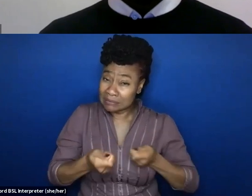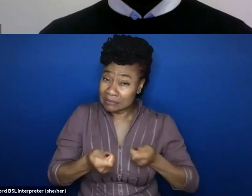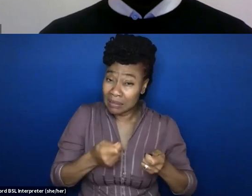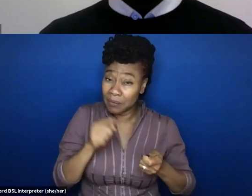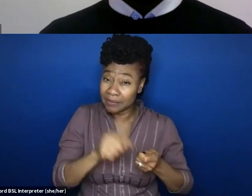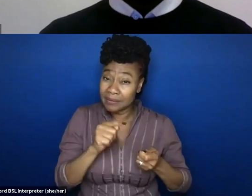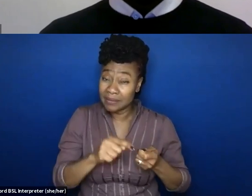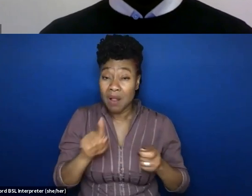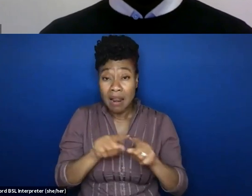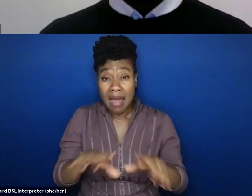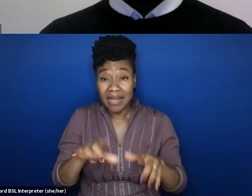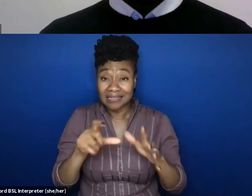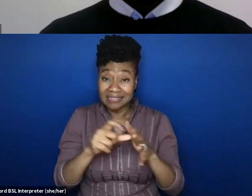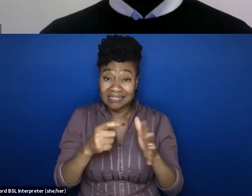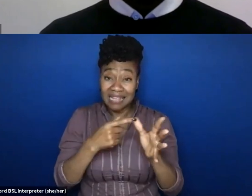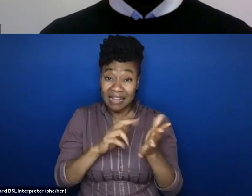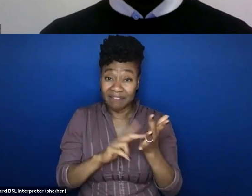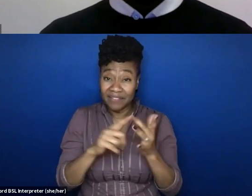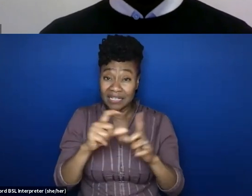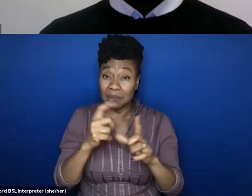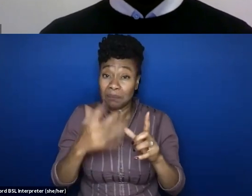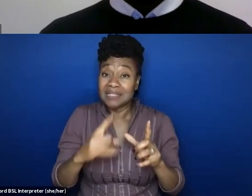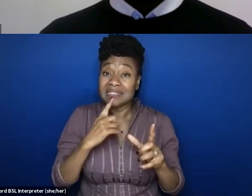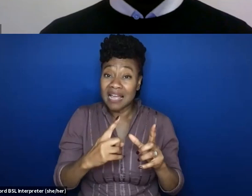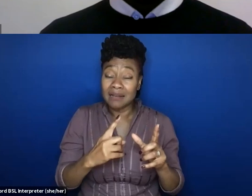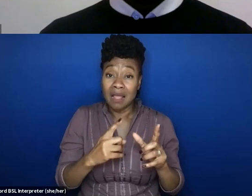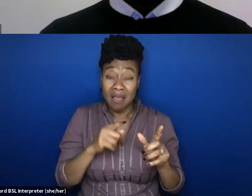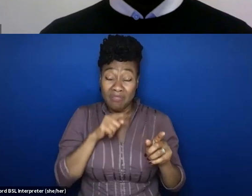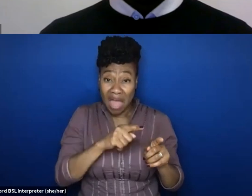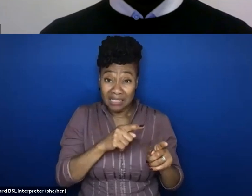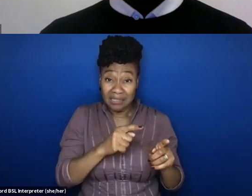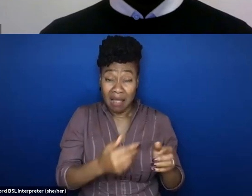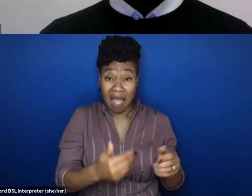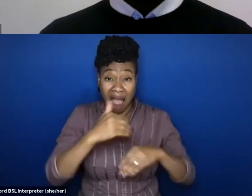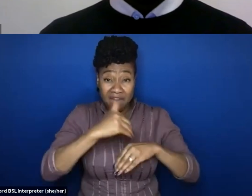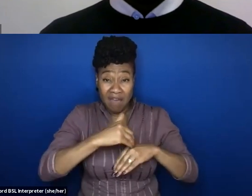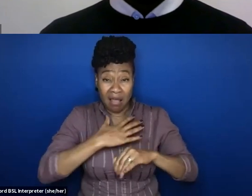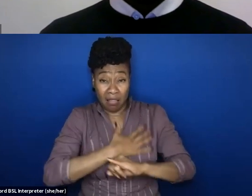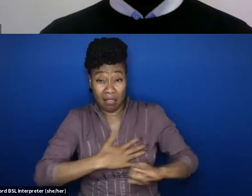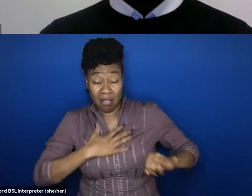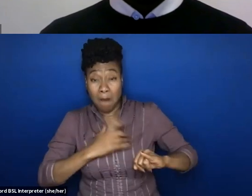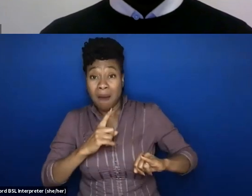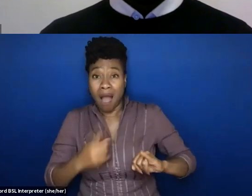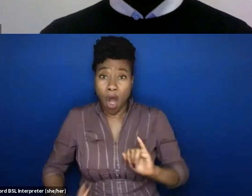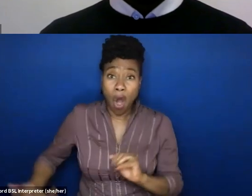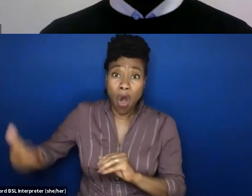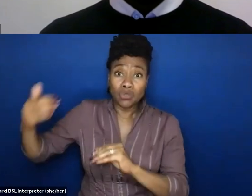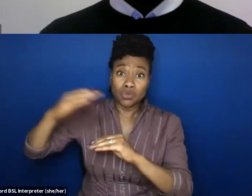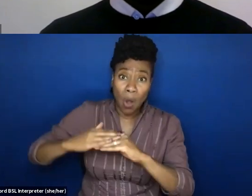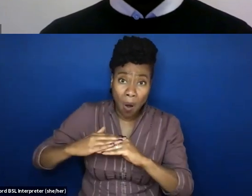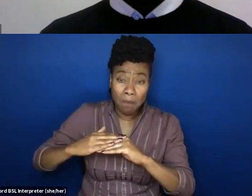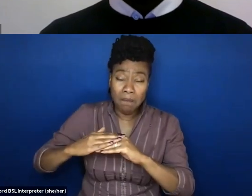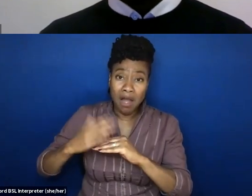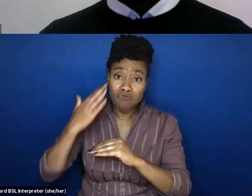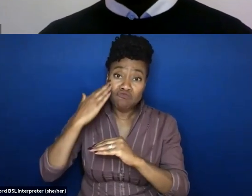you know, when you throw racism into the mix, it's just a different concoction to digest. It's